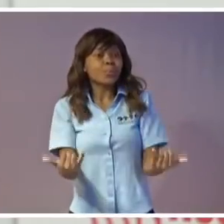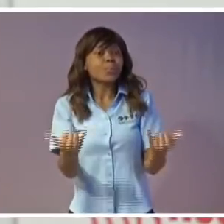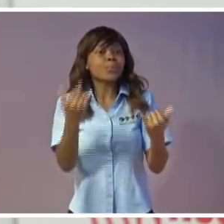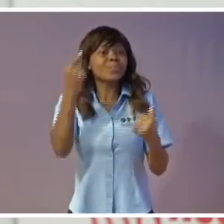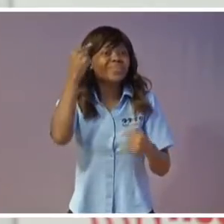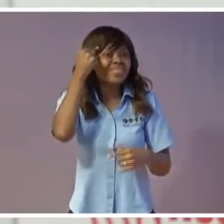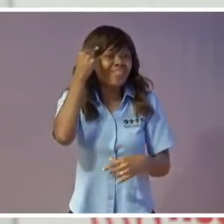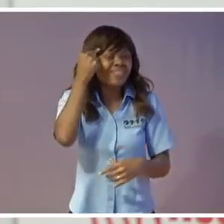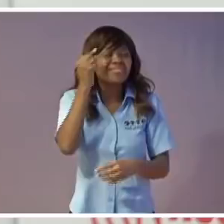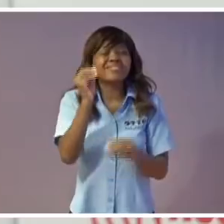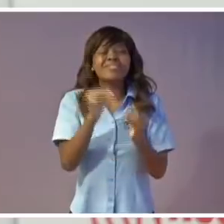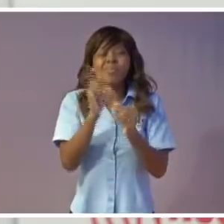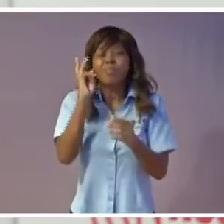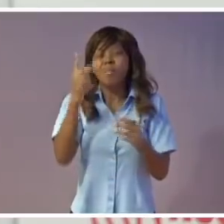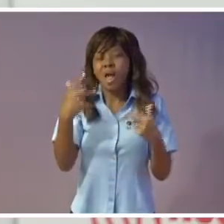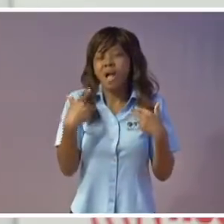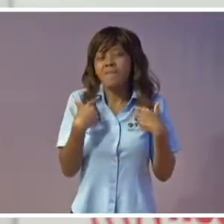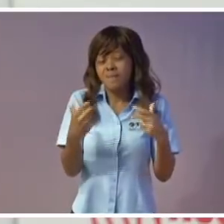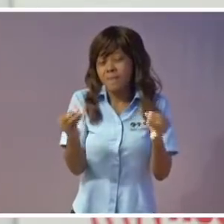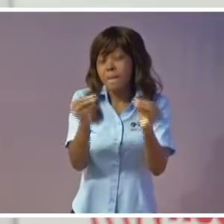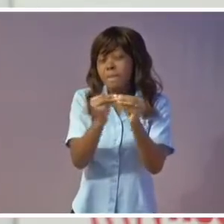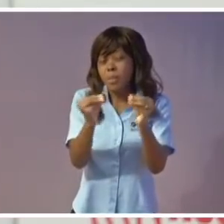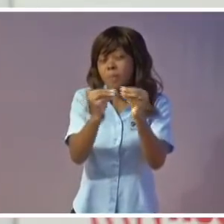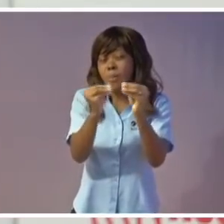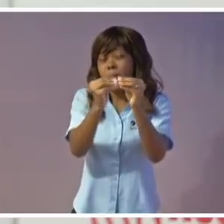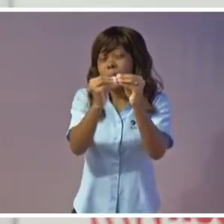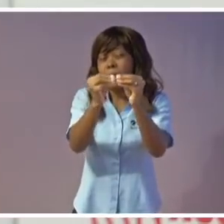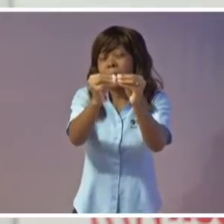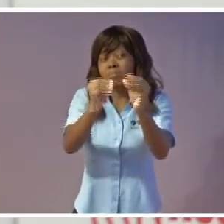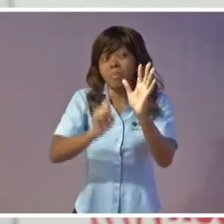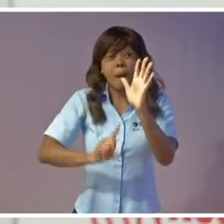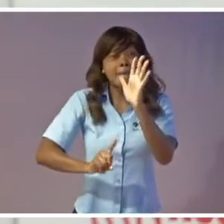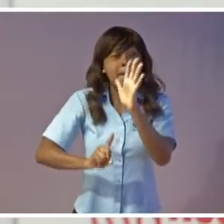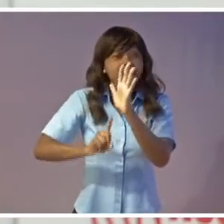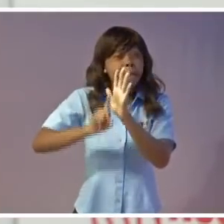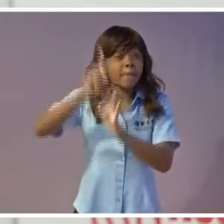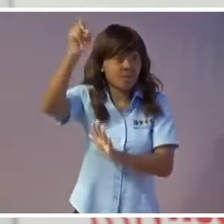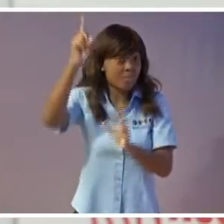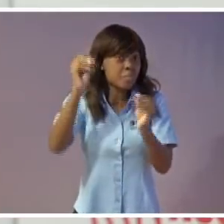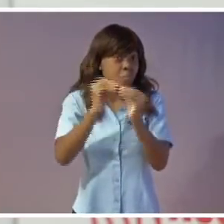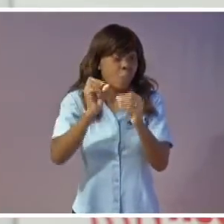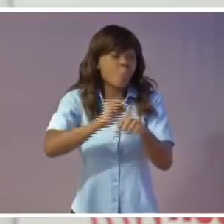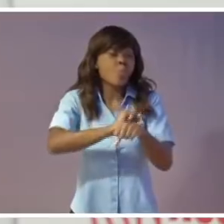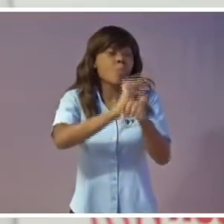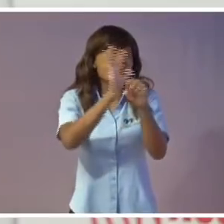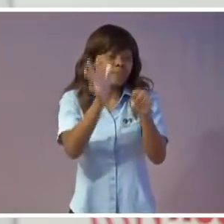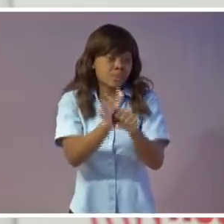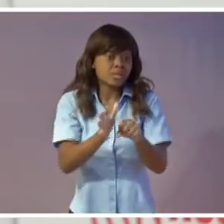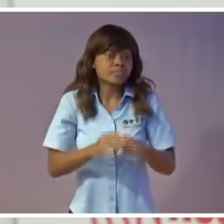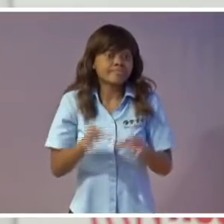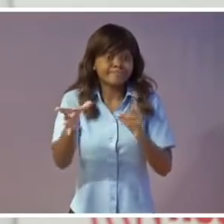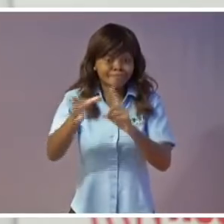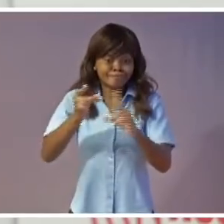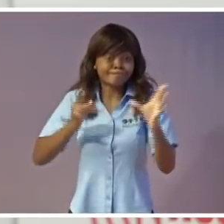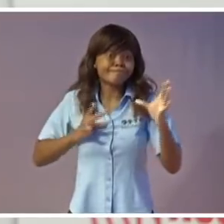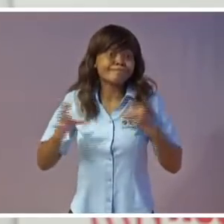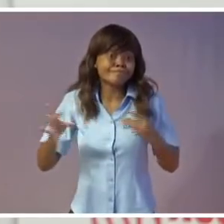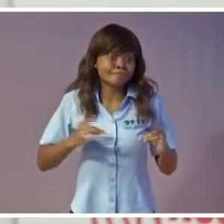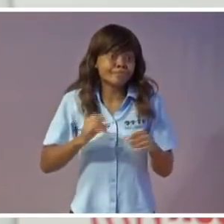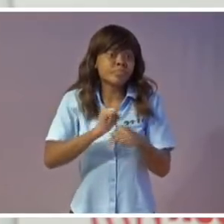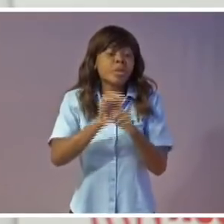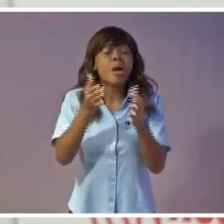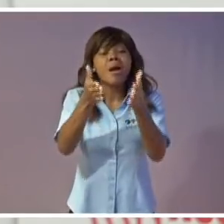and again, we humbly request and we implore you to please seek